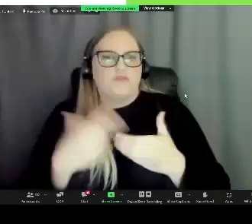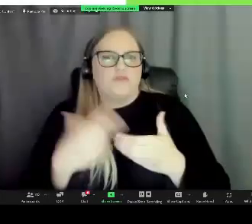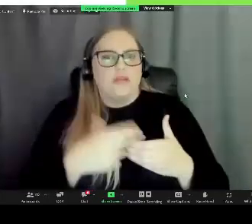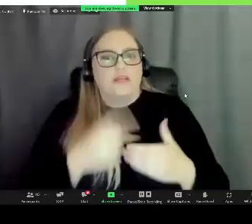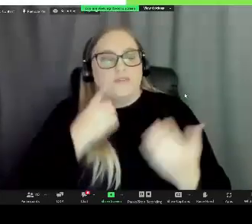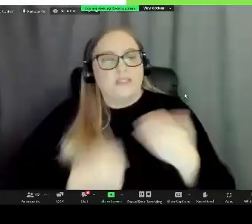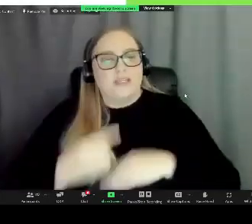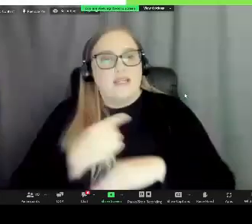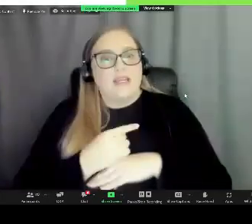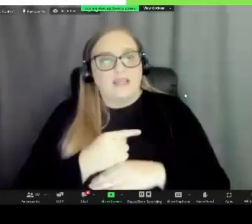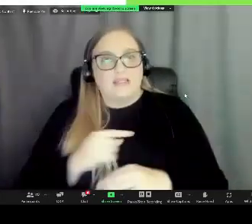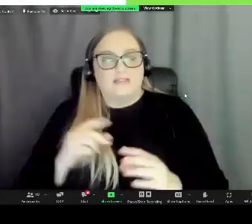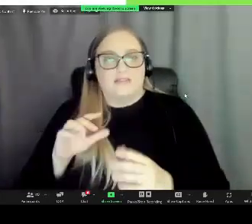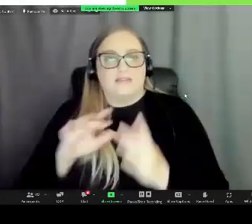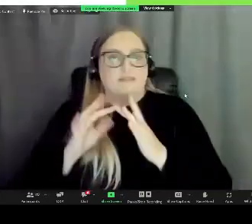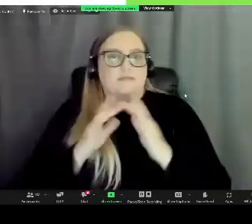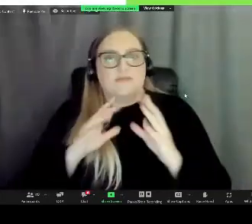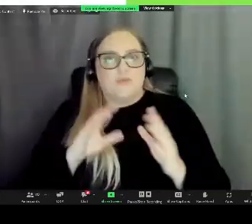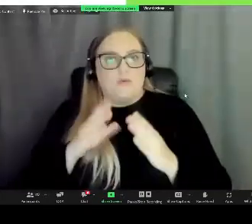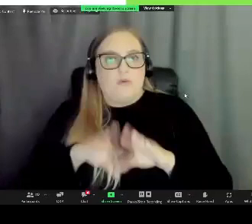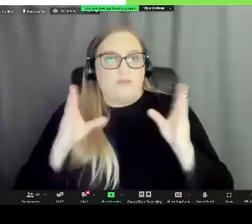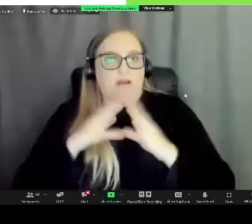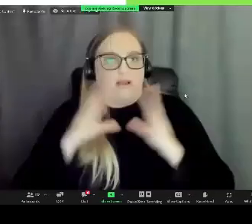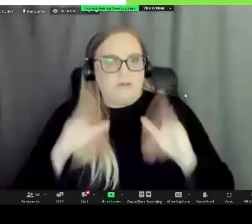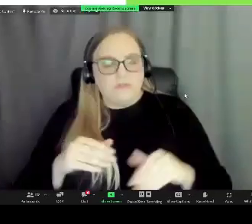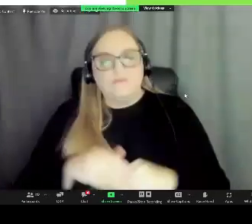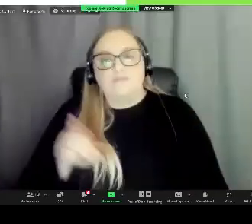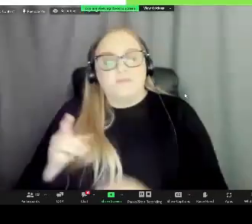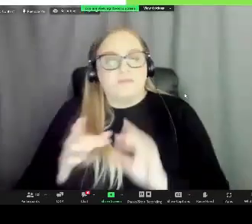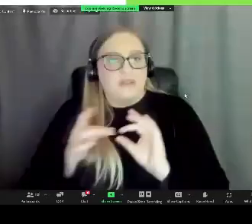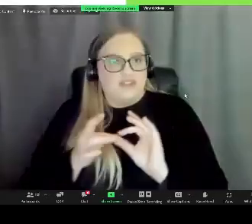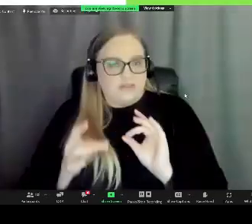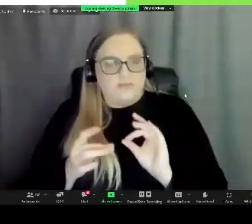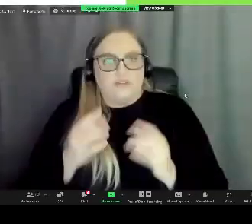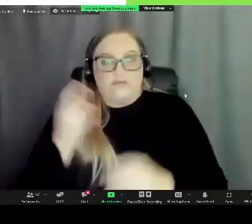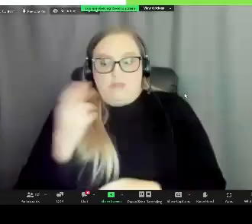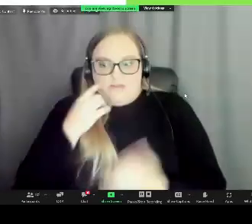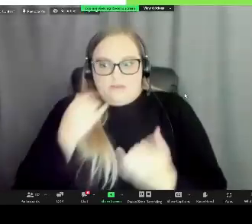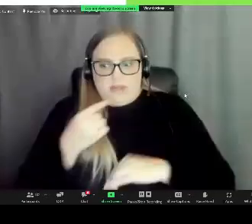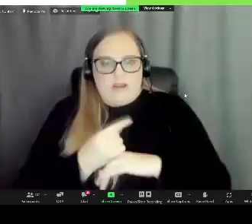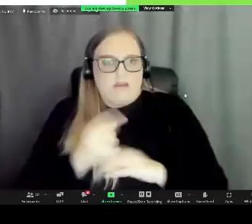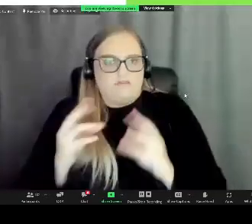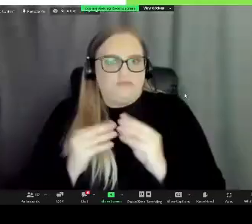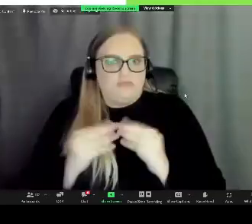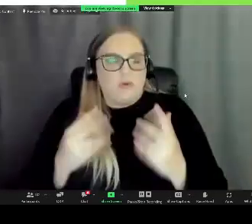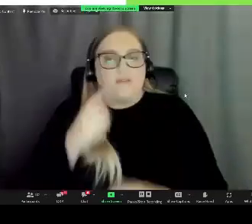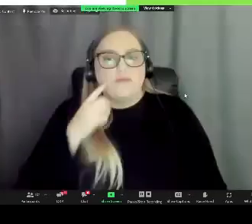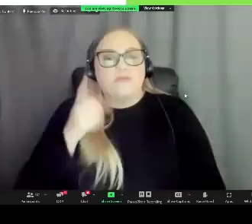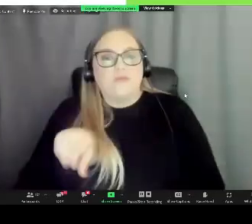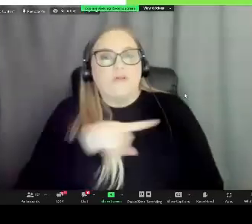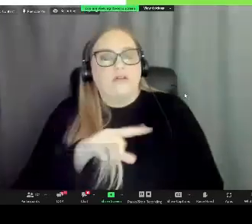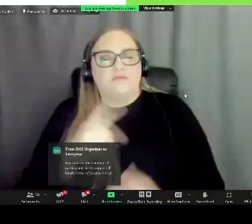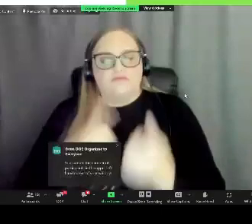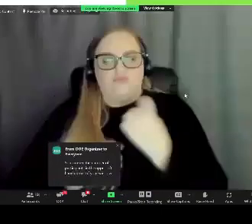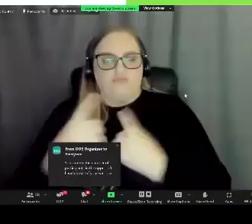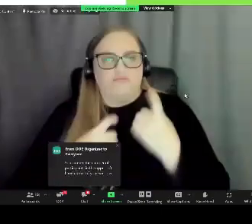Siting Consortia Virtual Open House. As Vincent mentioned, the purpose of today's webinar is really for the public to ask questions of our consortia members.